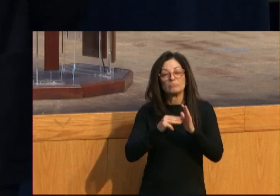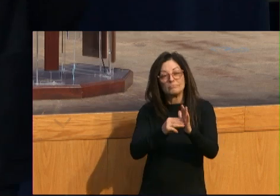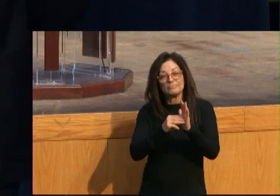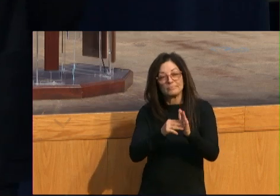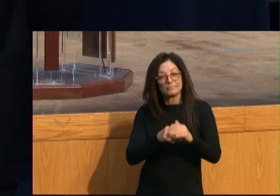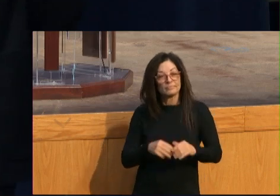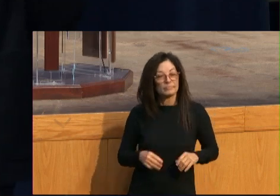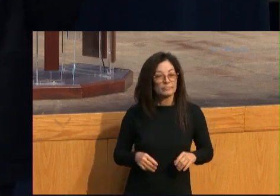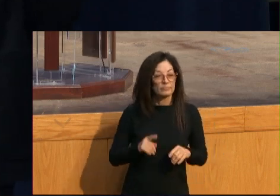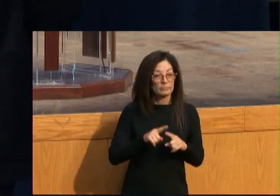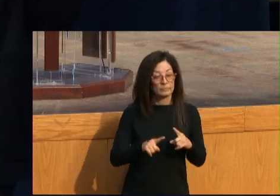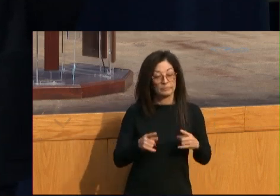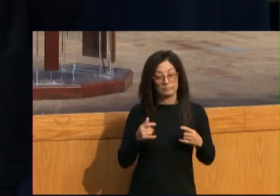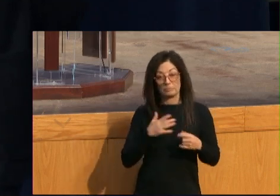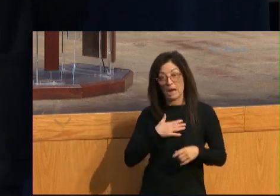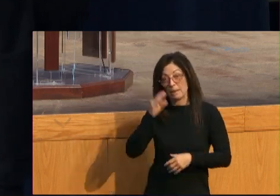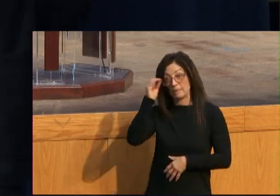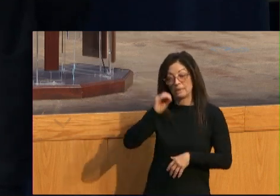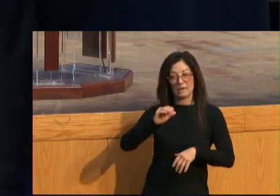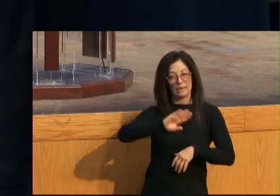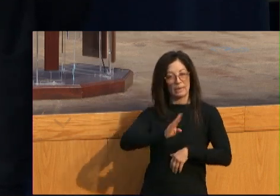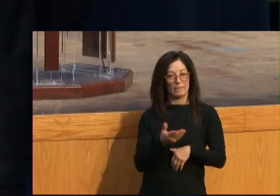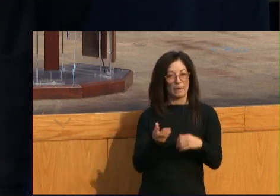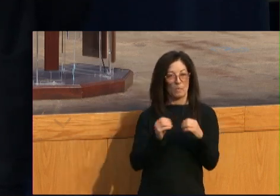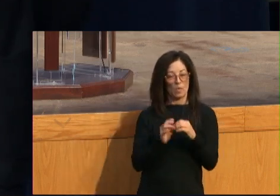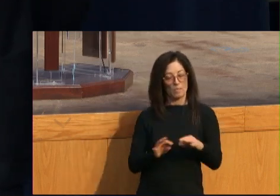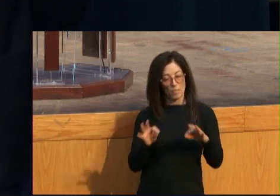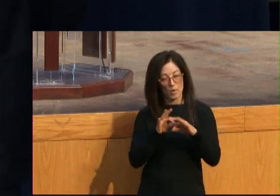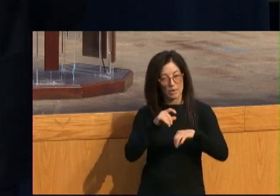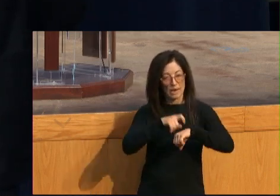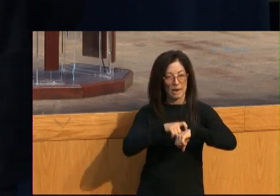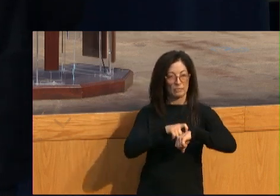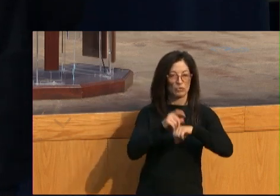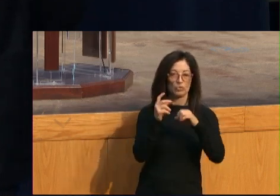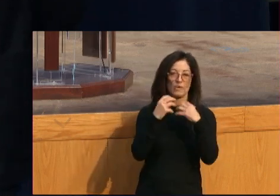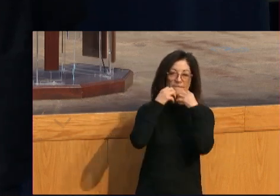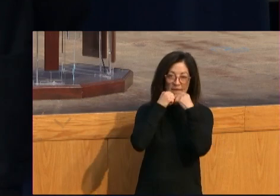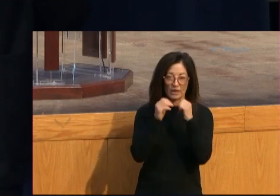been, in my opinion, a more critical time to value higher ed.